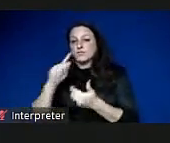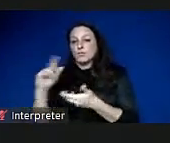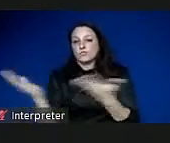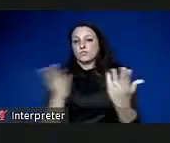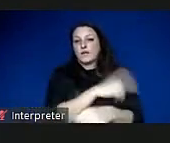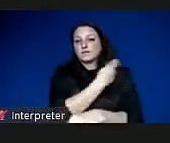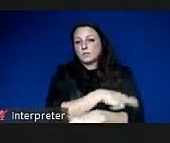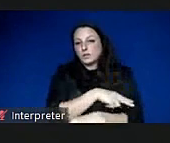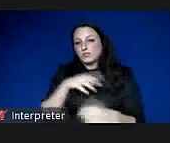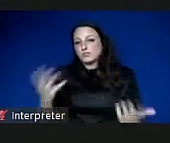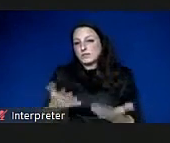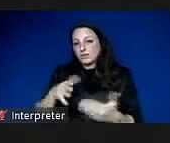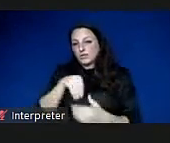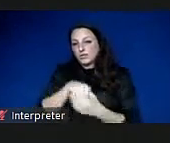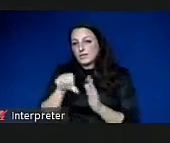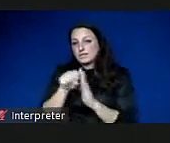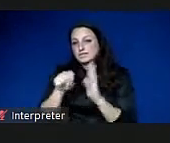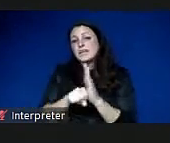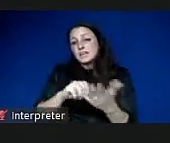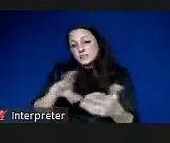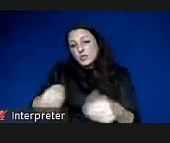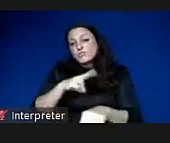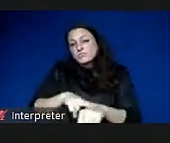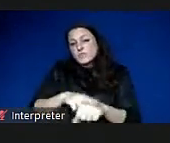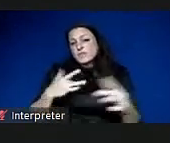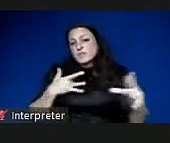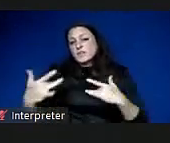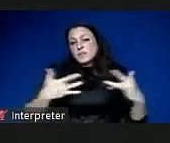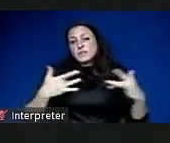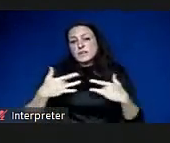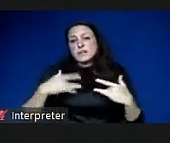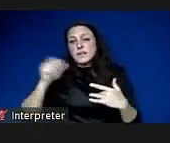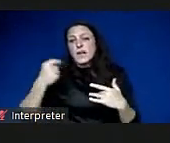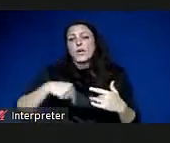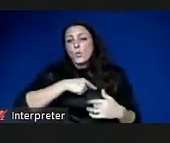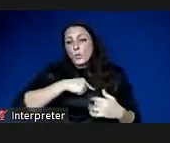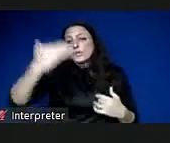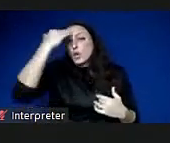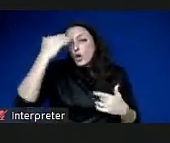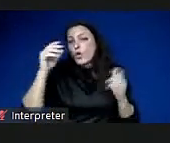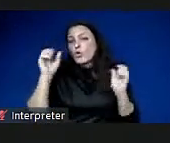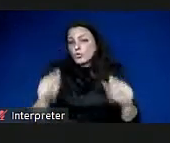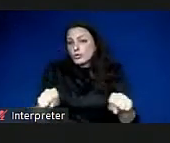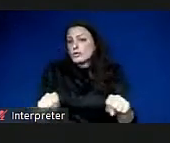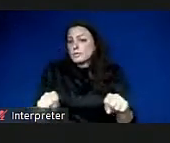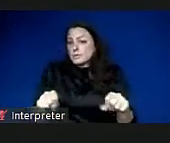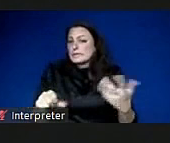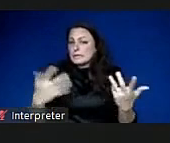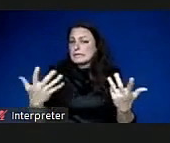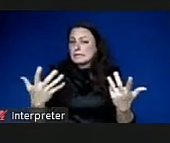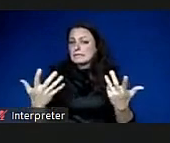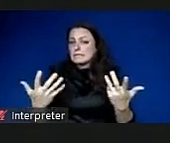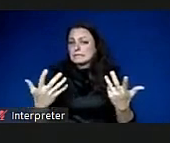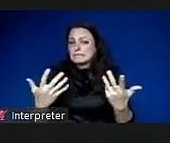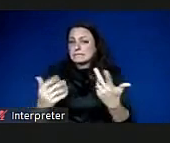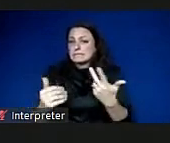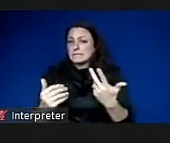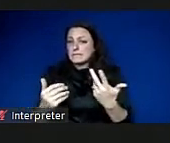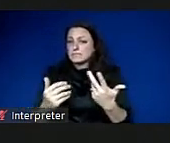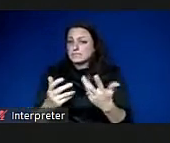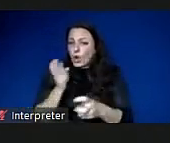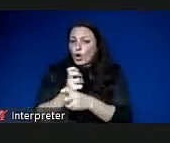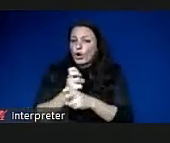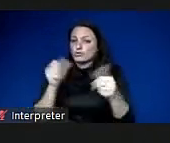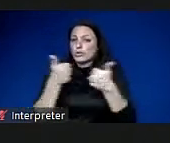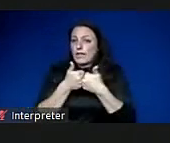So, certainly variants are concerning. We know that they could be a setback in our response, but at least with the variants